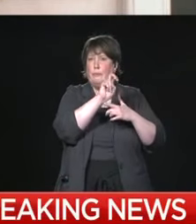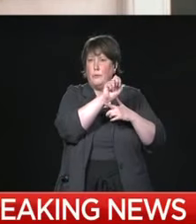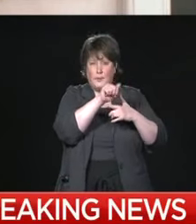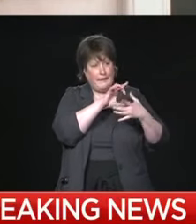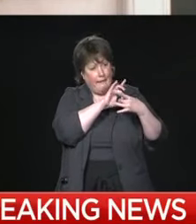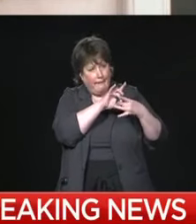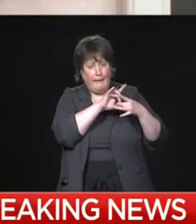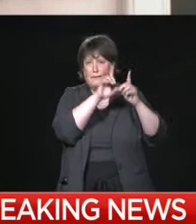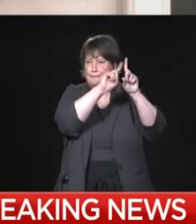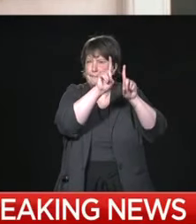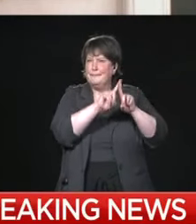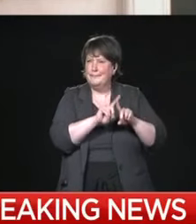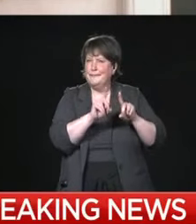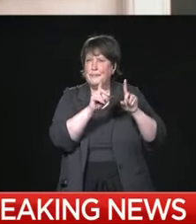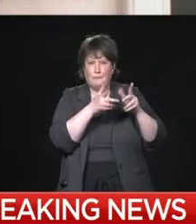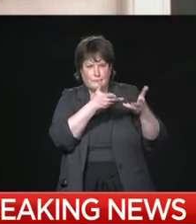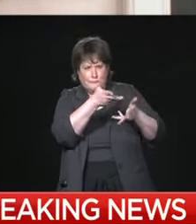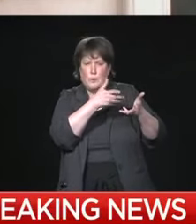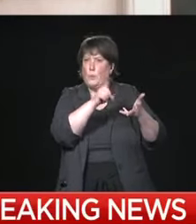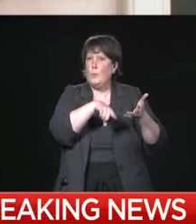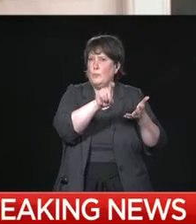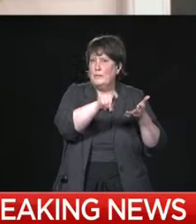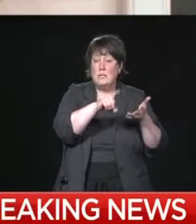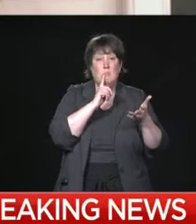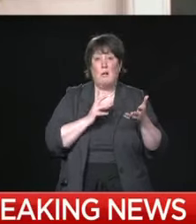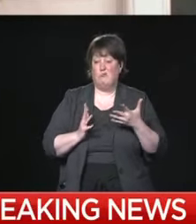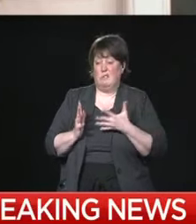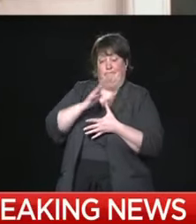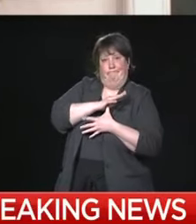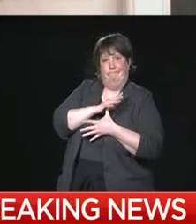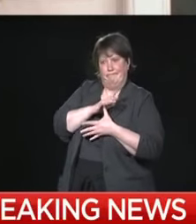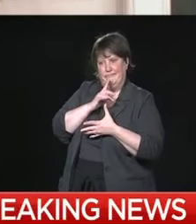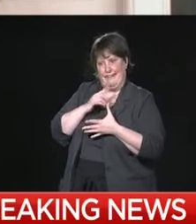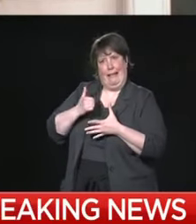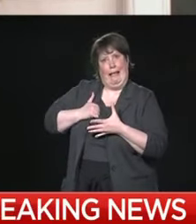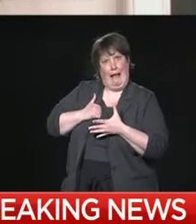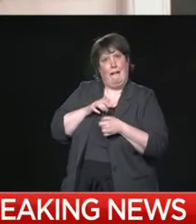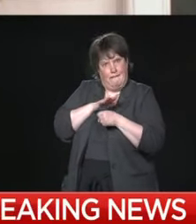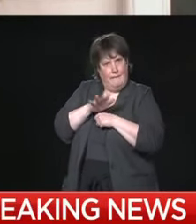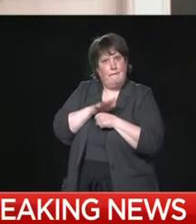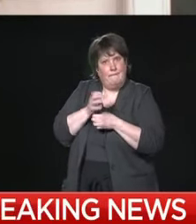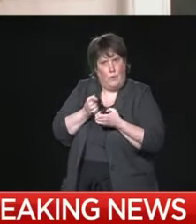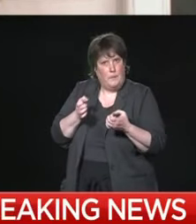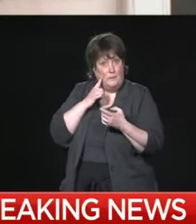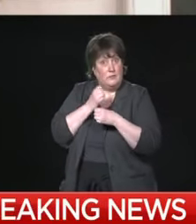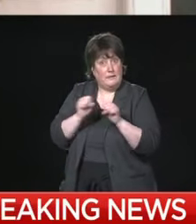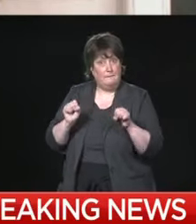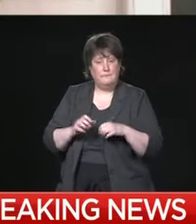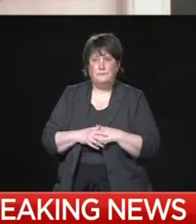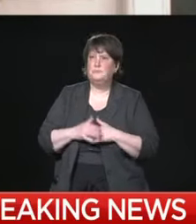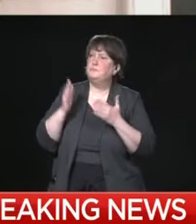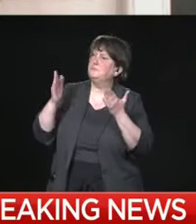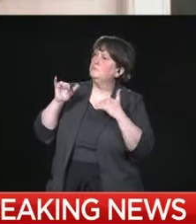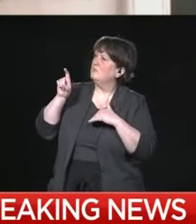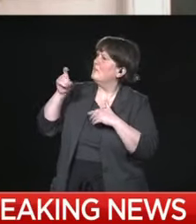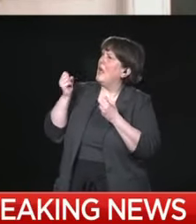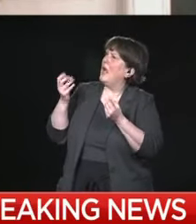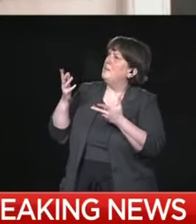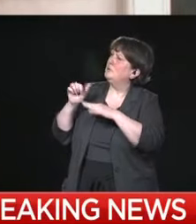course our goal is to make sure that Canadians have enough equipment to keep themselves safe and healthy. Delivered so far?